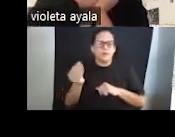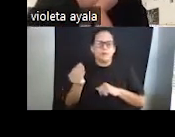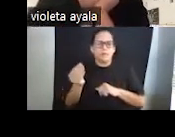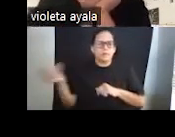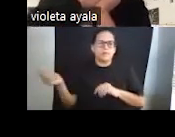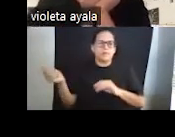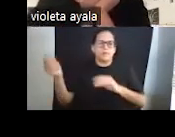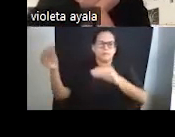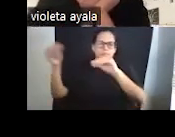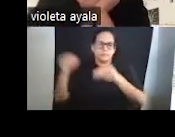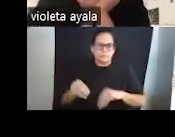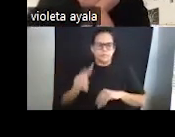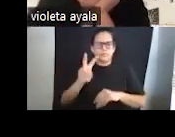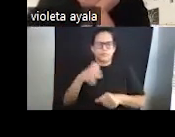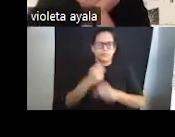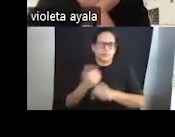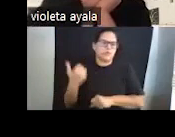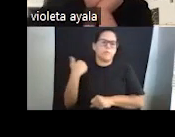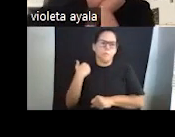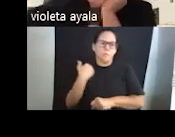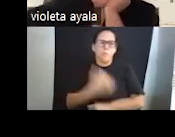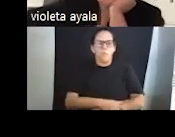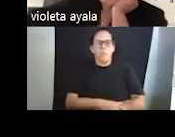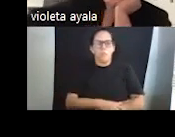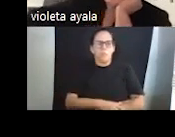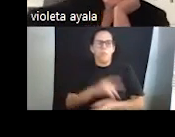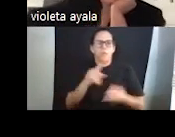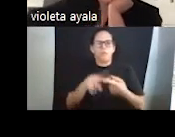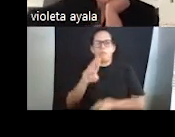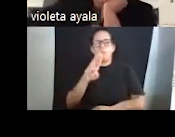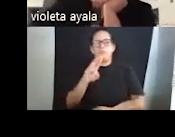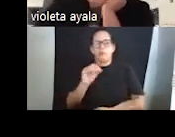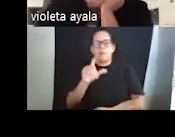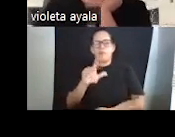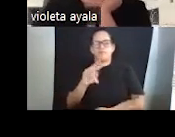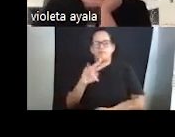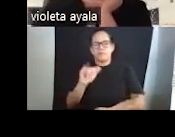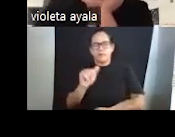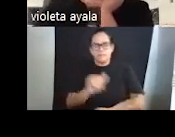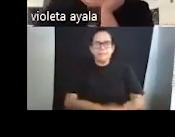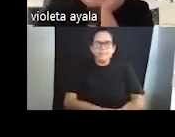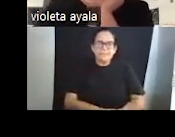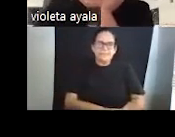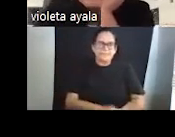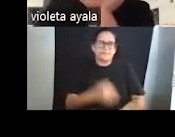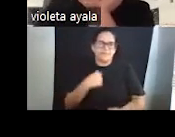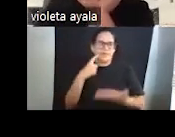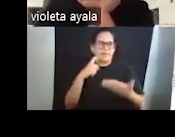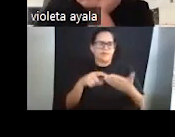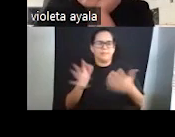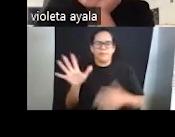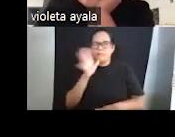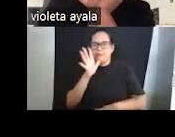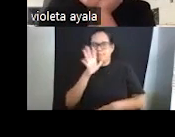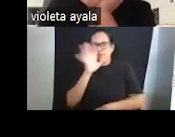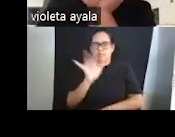back down 200 years ago, all the way to Bolivia, right? So I reckon maybe her mom would look like